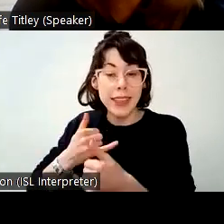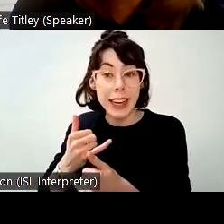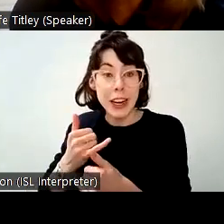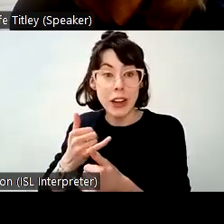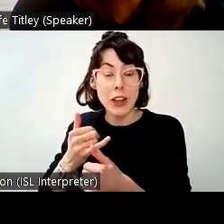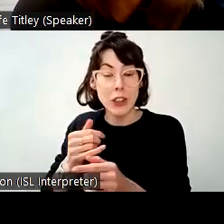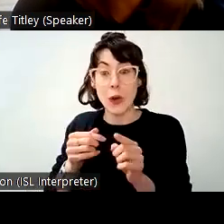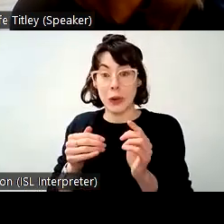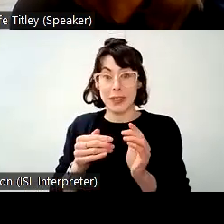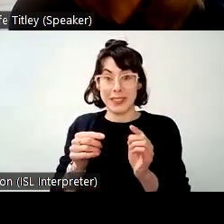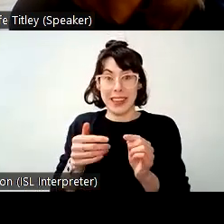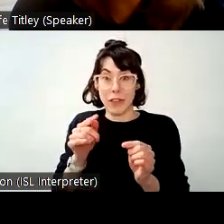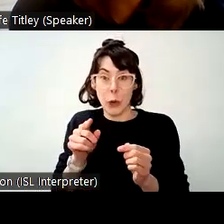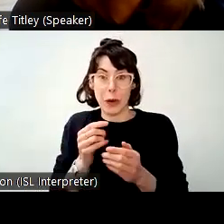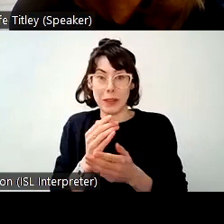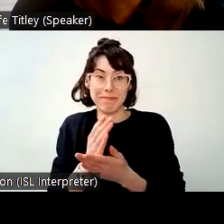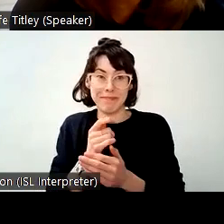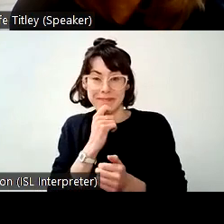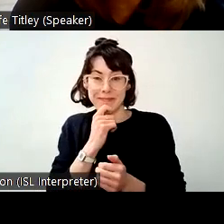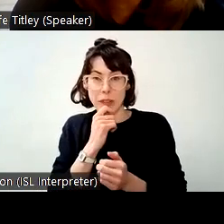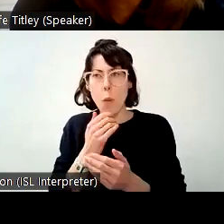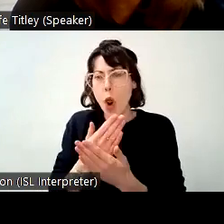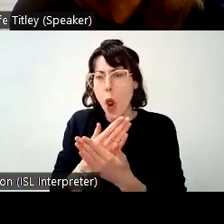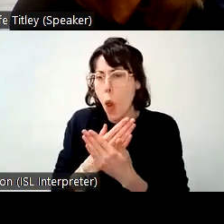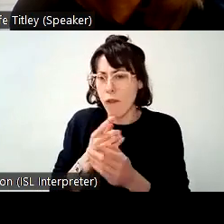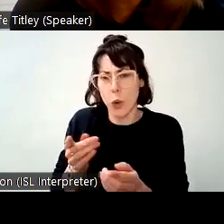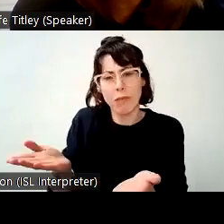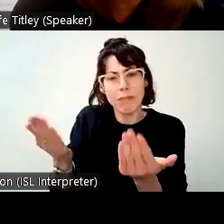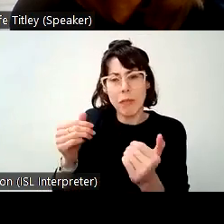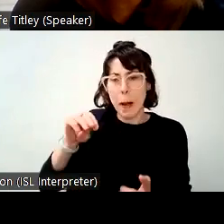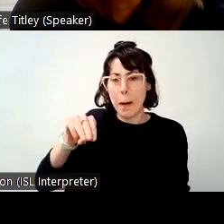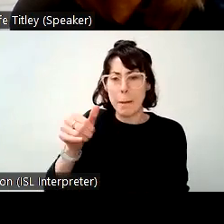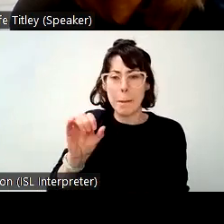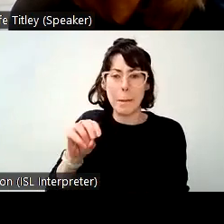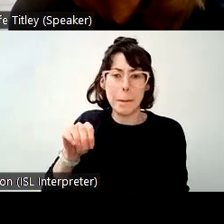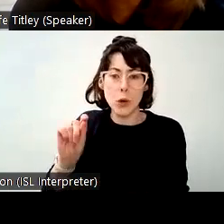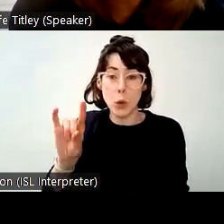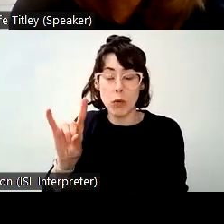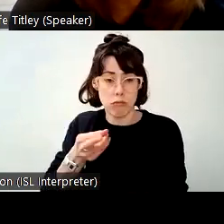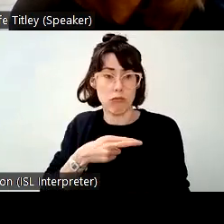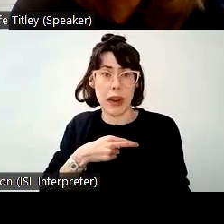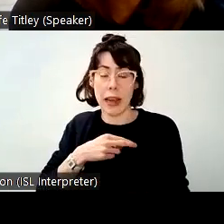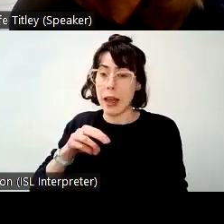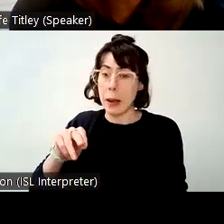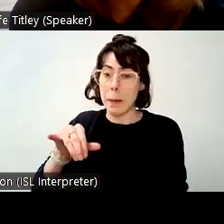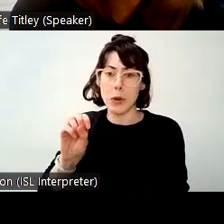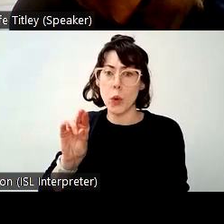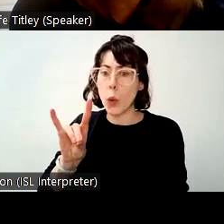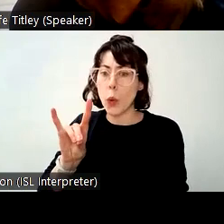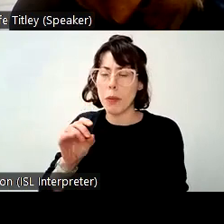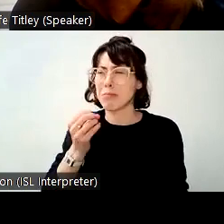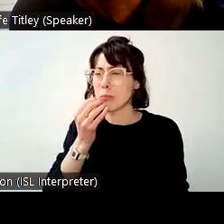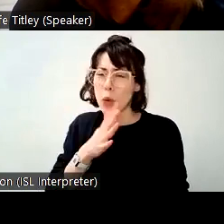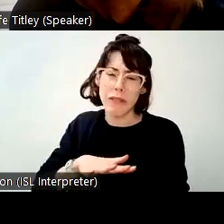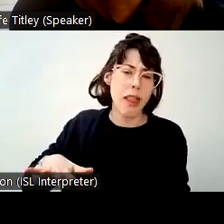would love to have you in Maynooth. I'm not just saying this, but Maynooth is genuinely a lovely campus. The 5 departments that are involved in